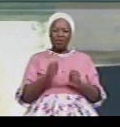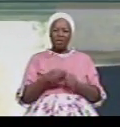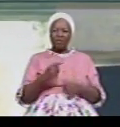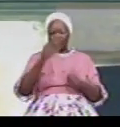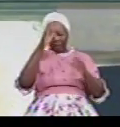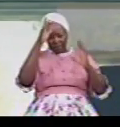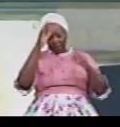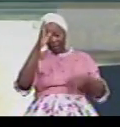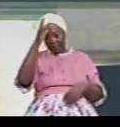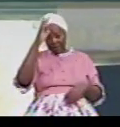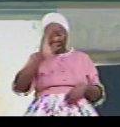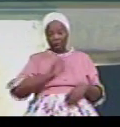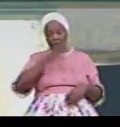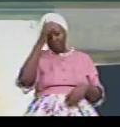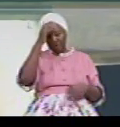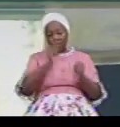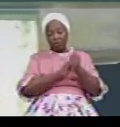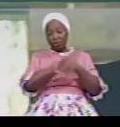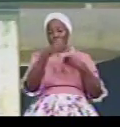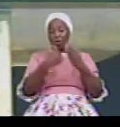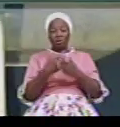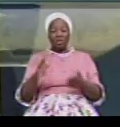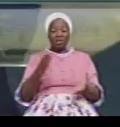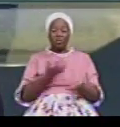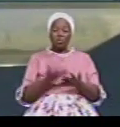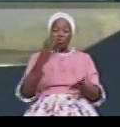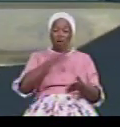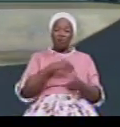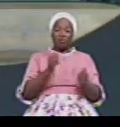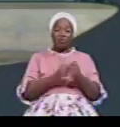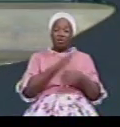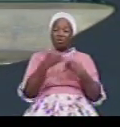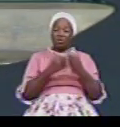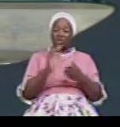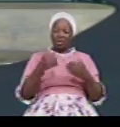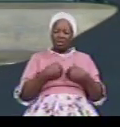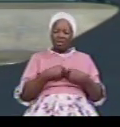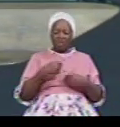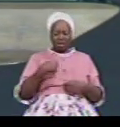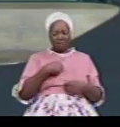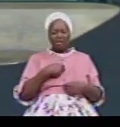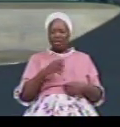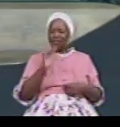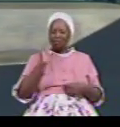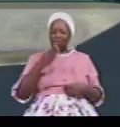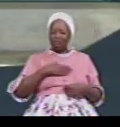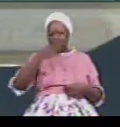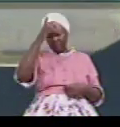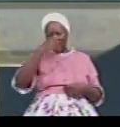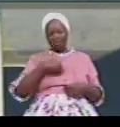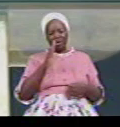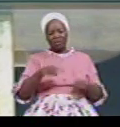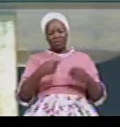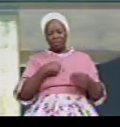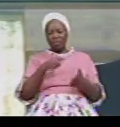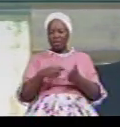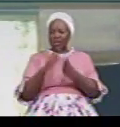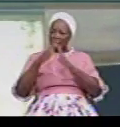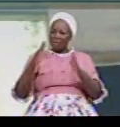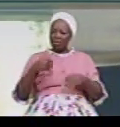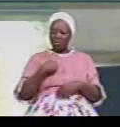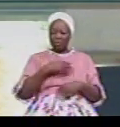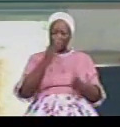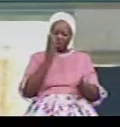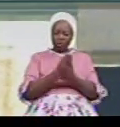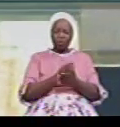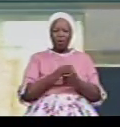with everything he has got, should have given me that house. I shouldn't be paying house rent. And the father,